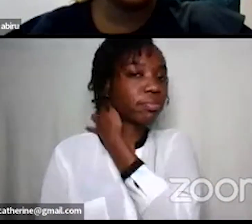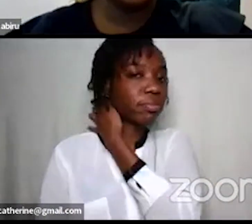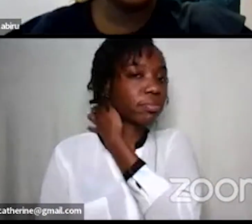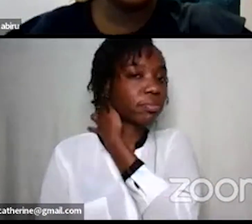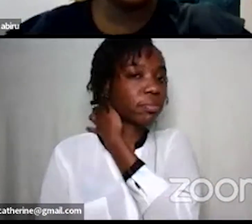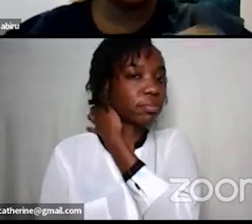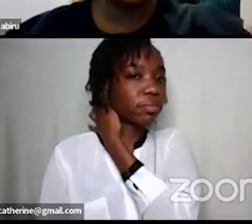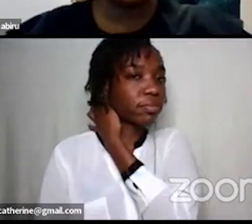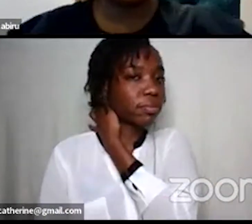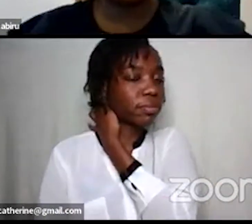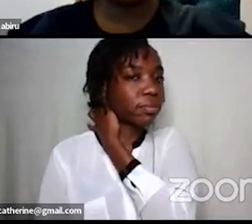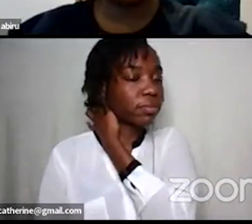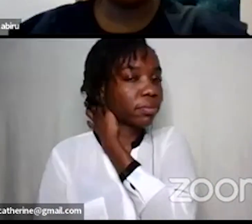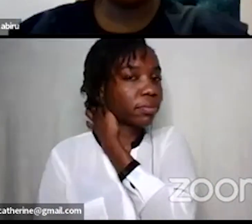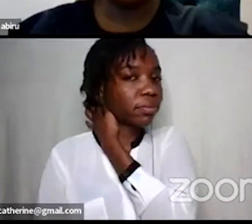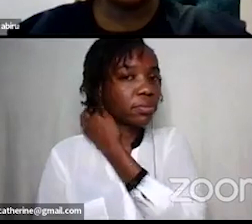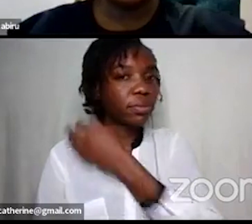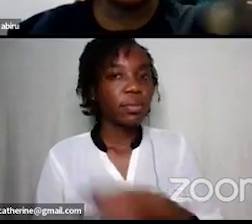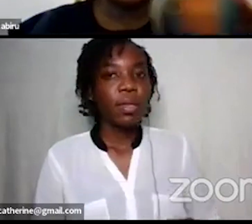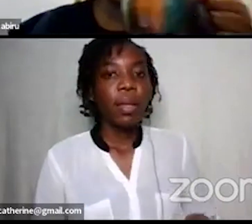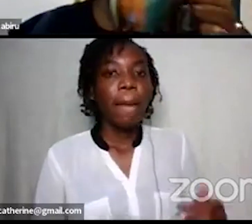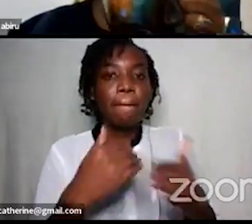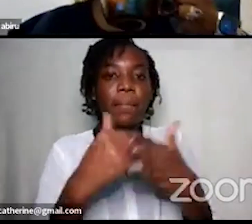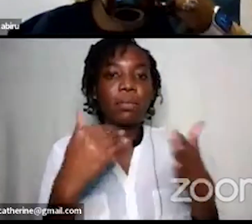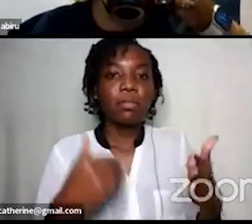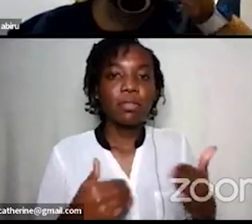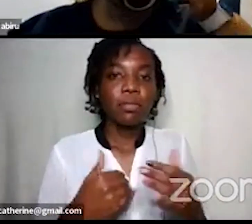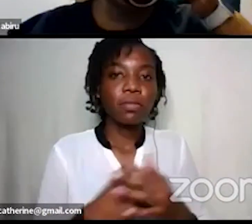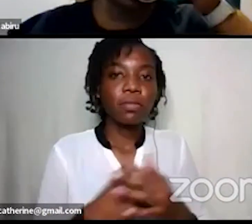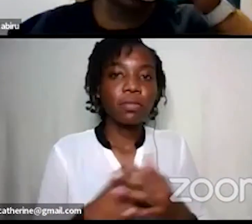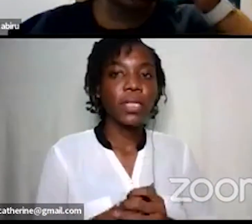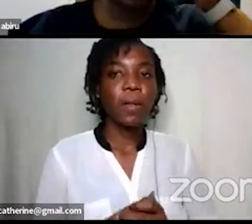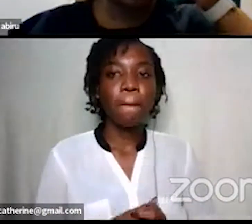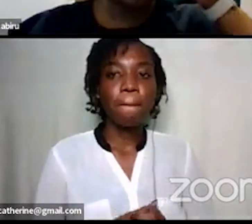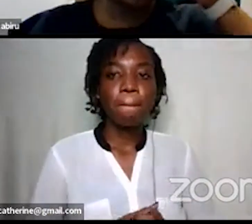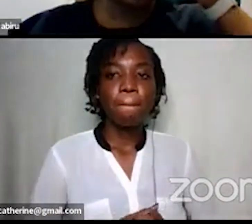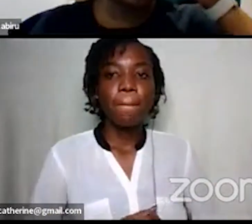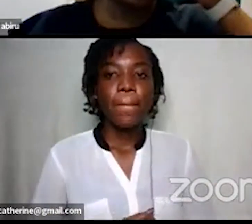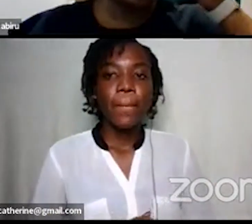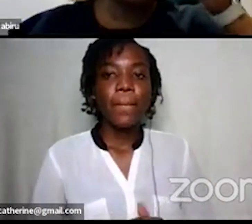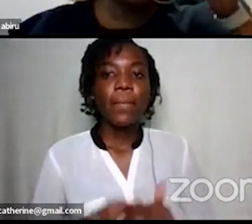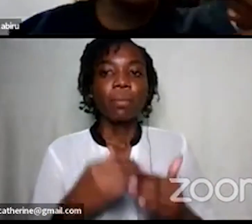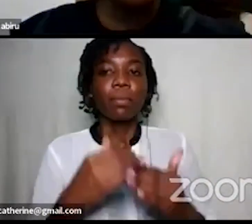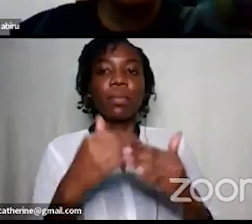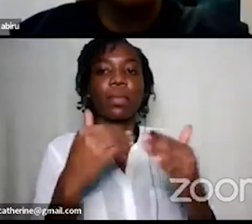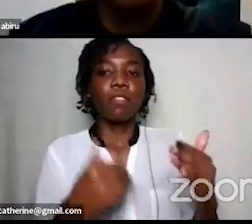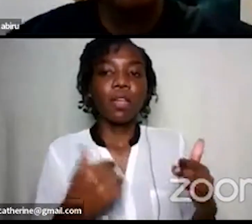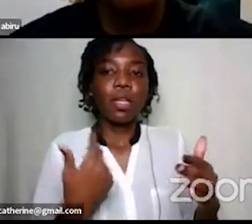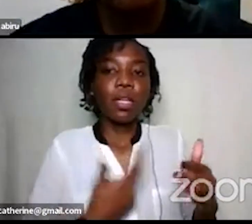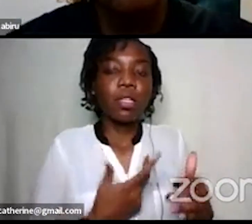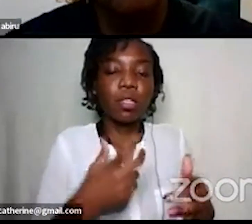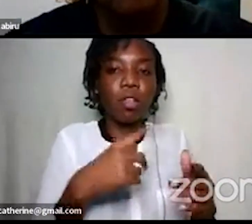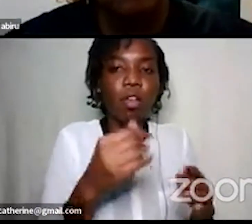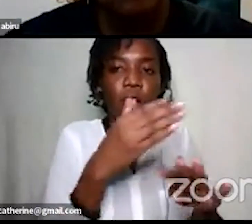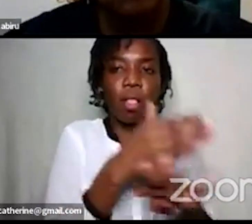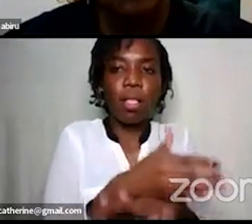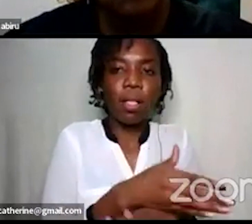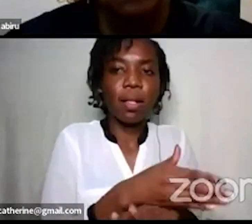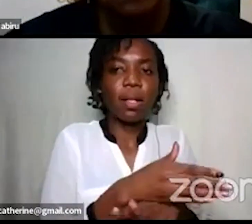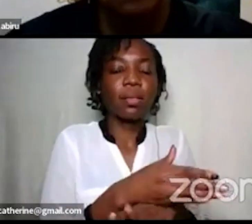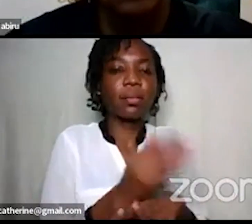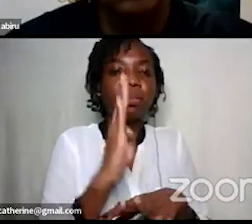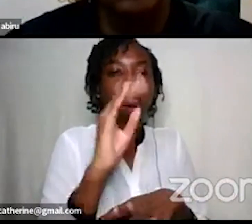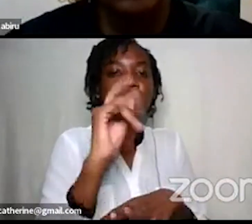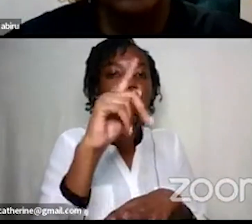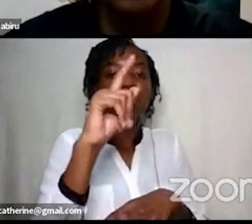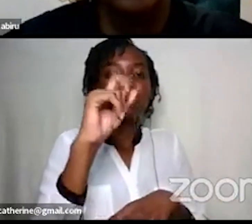Okay, just before we got past the bipolar stage,